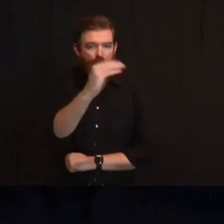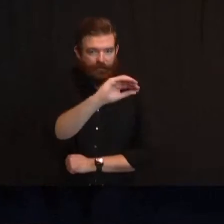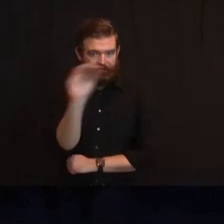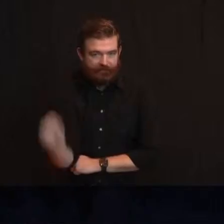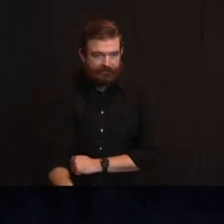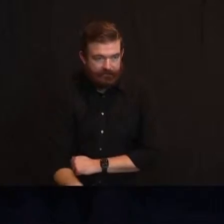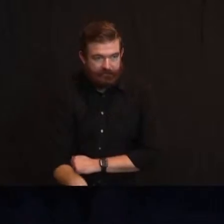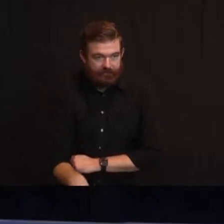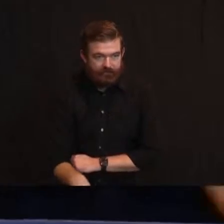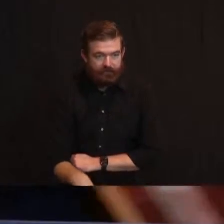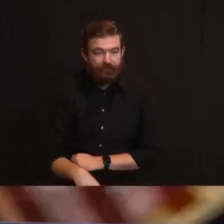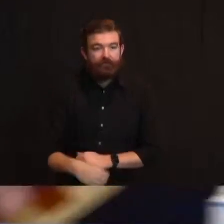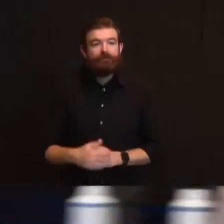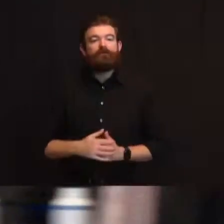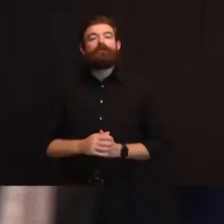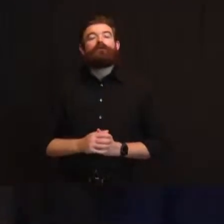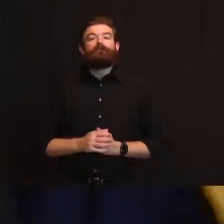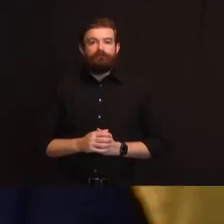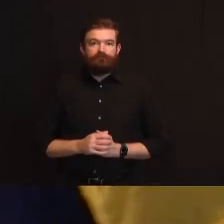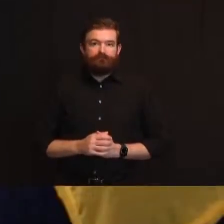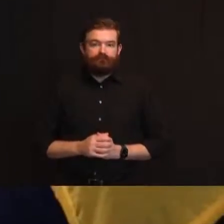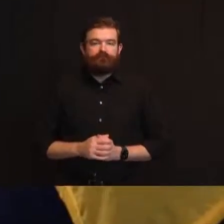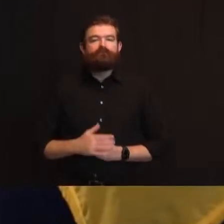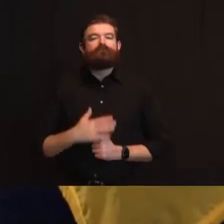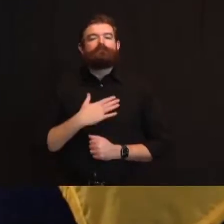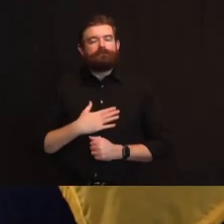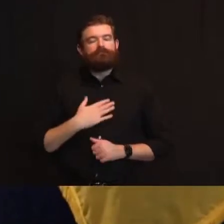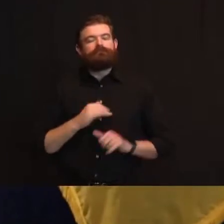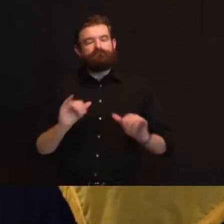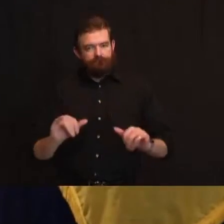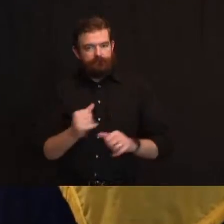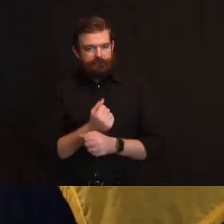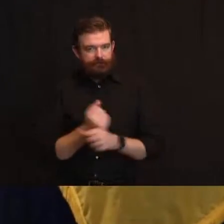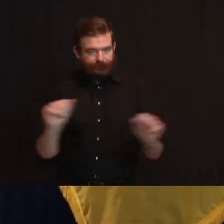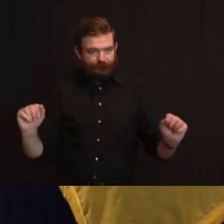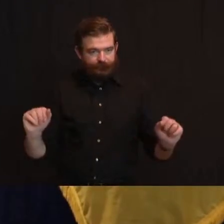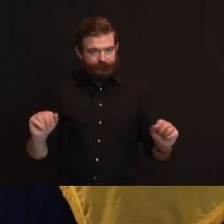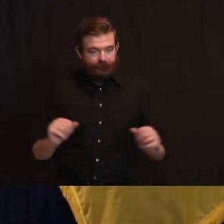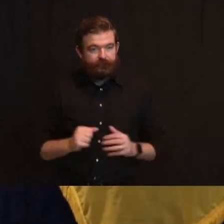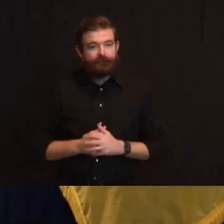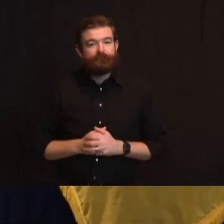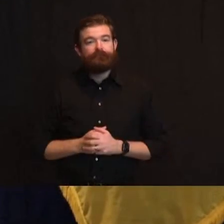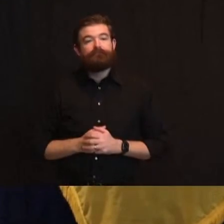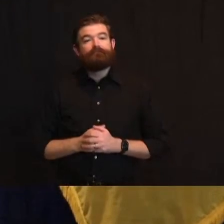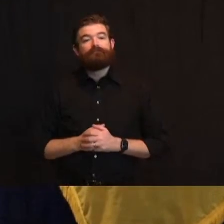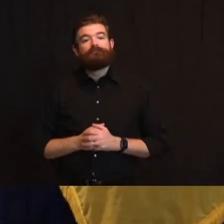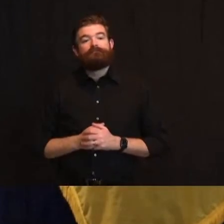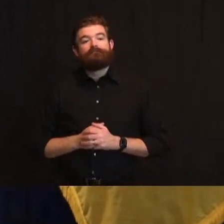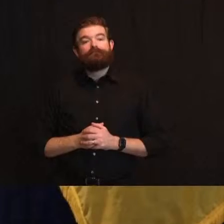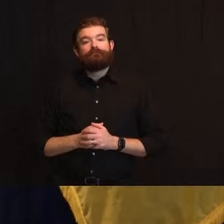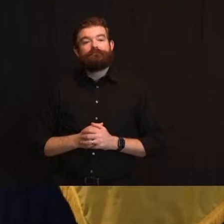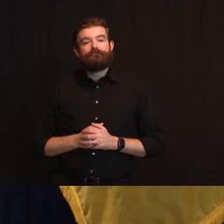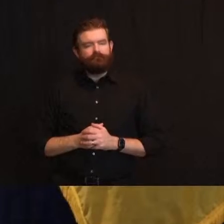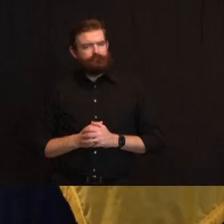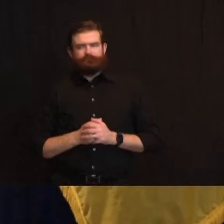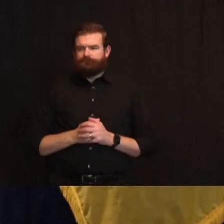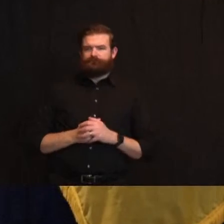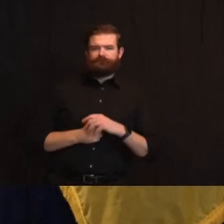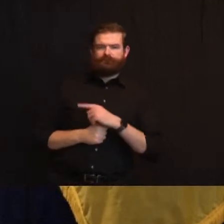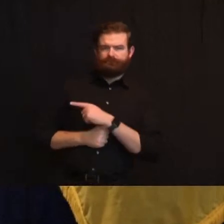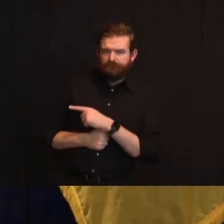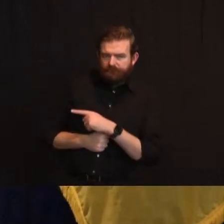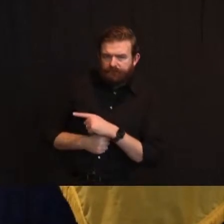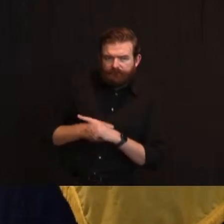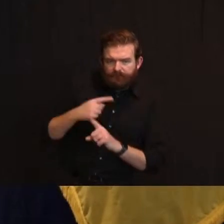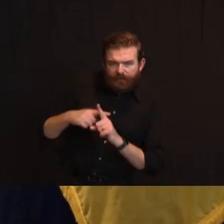take the call. Thank you. Judy, as always, thank you. Great discussion around vaccines. On the spot positivity, do you have it by region